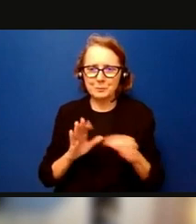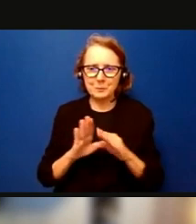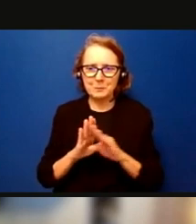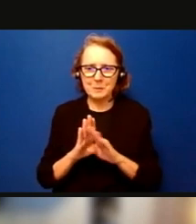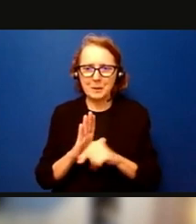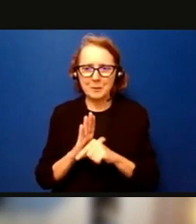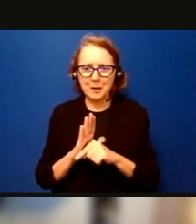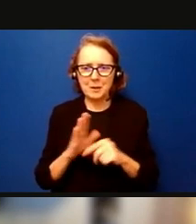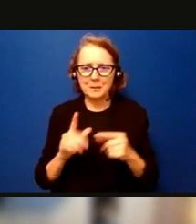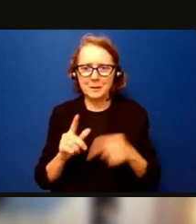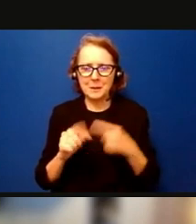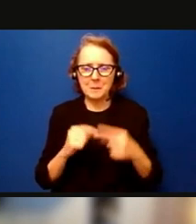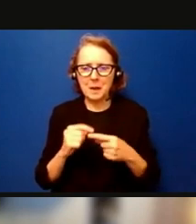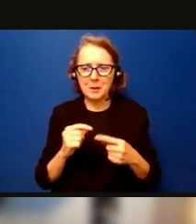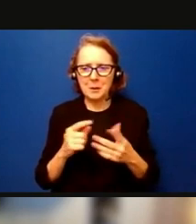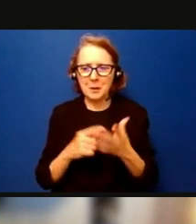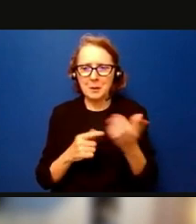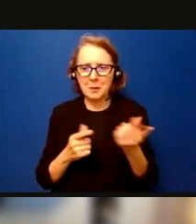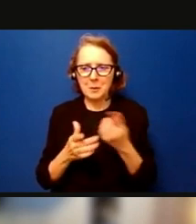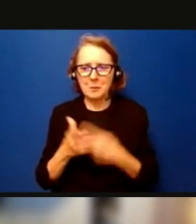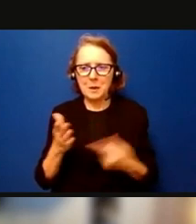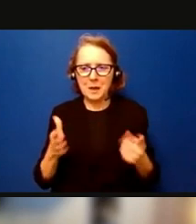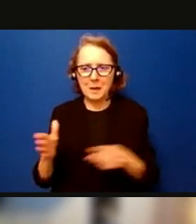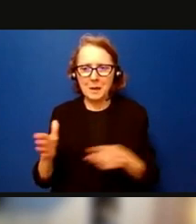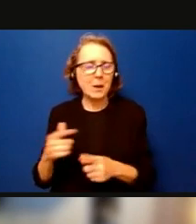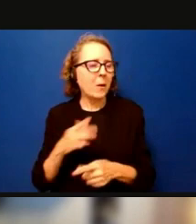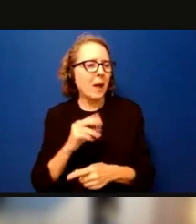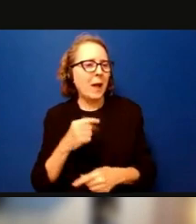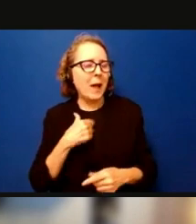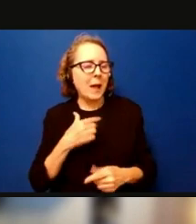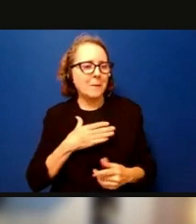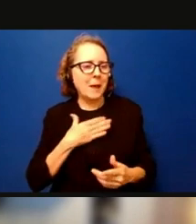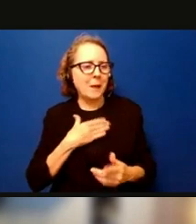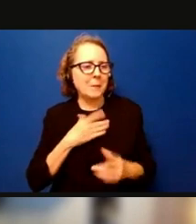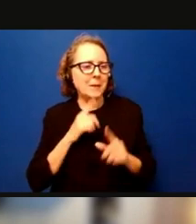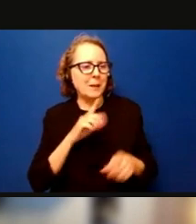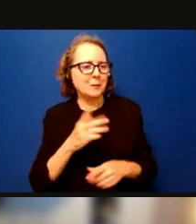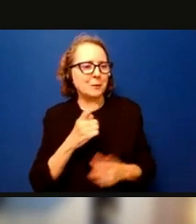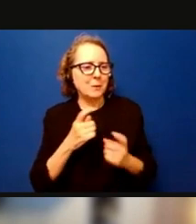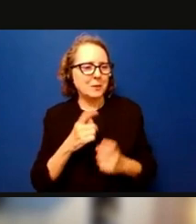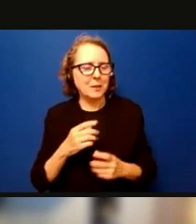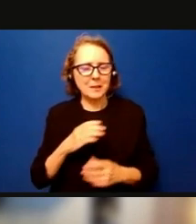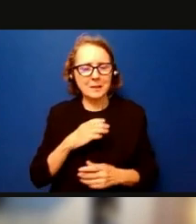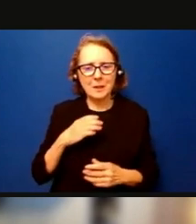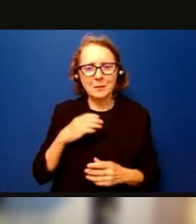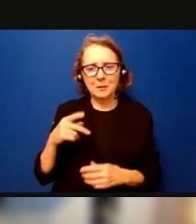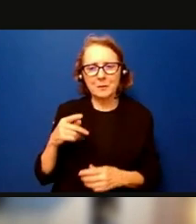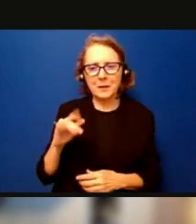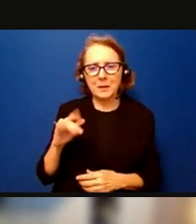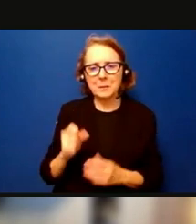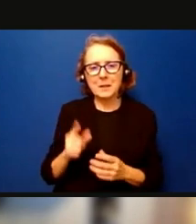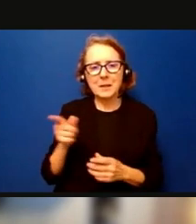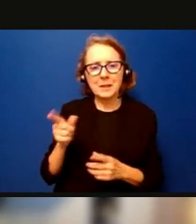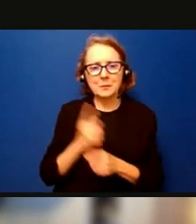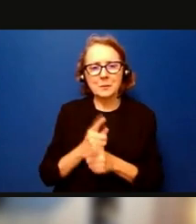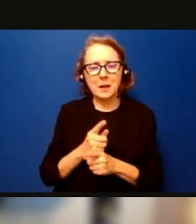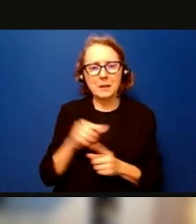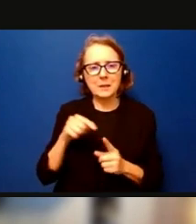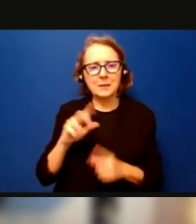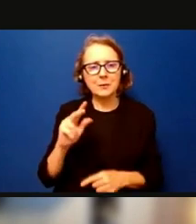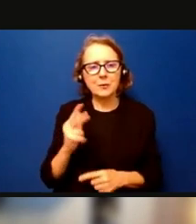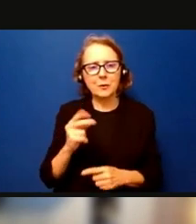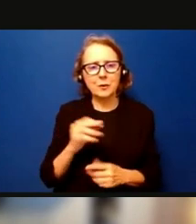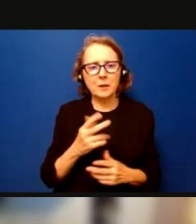got here. I am just happy to take your questions if you like. Councilor Phillips is correct. This is the third of the